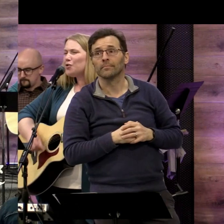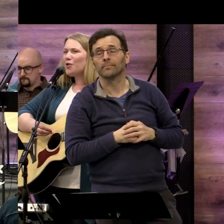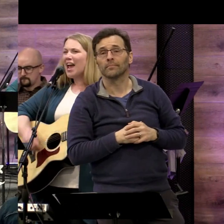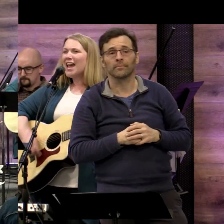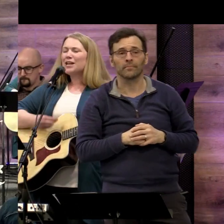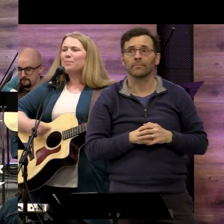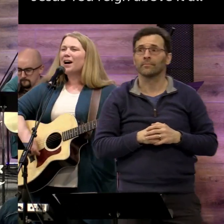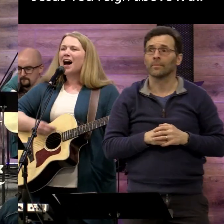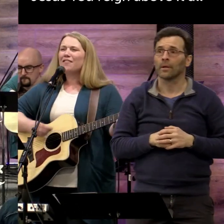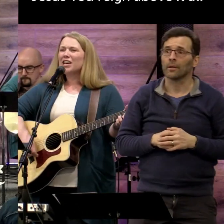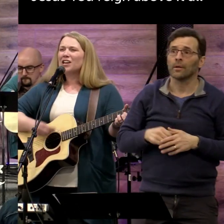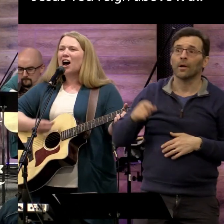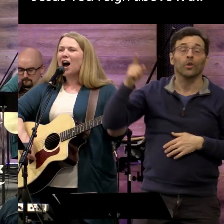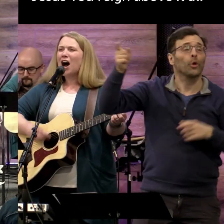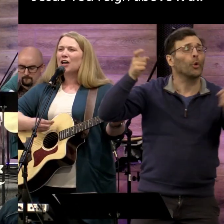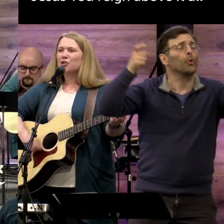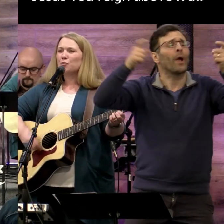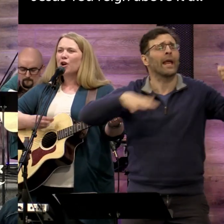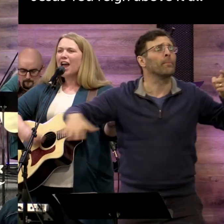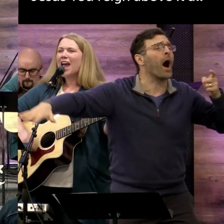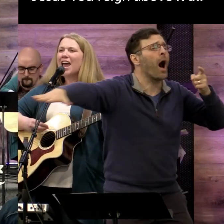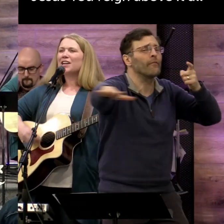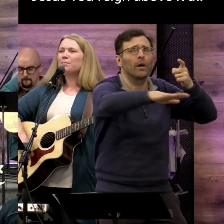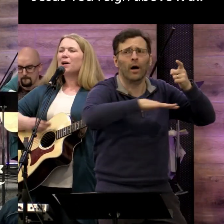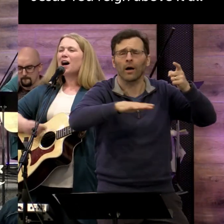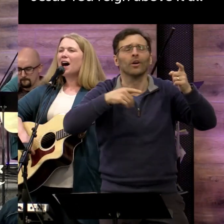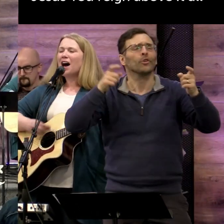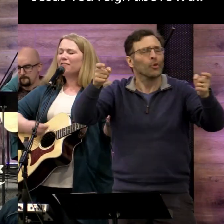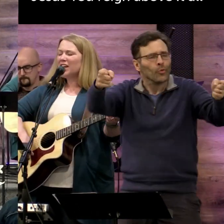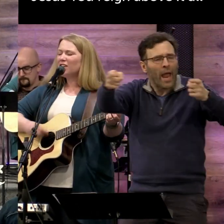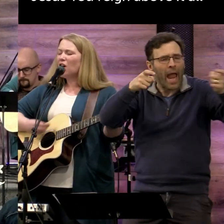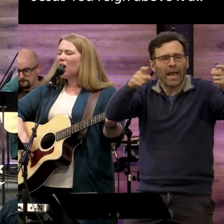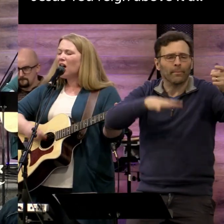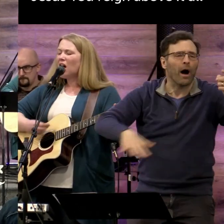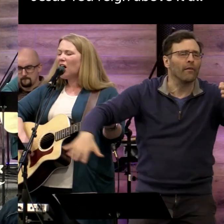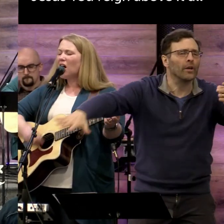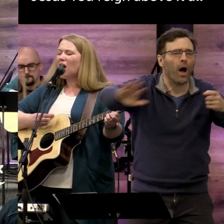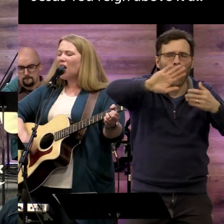praise. You reign above it all, you reign above it